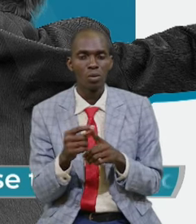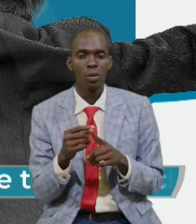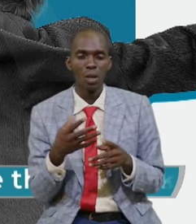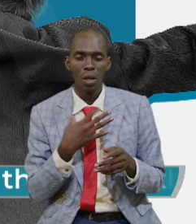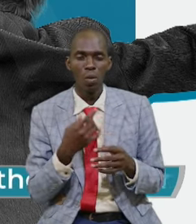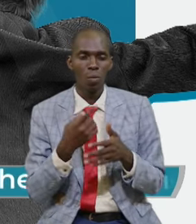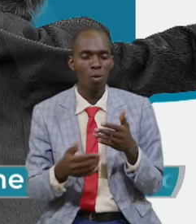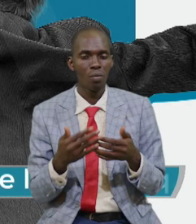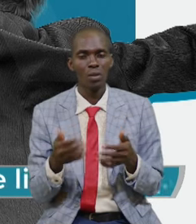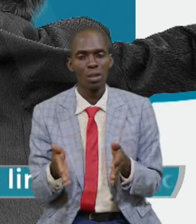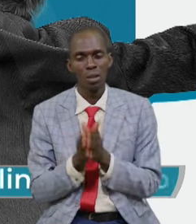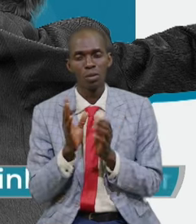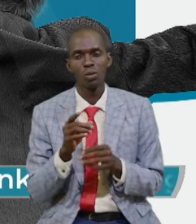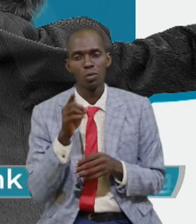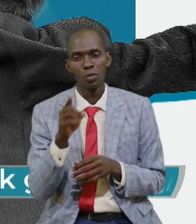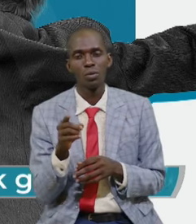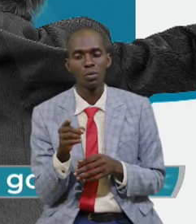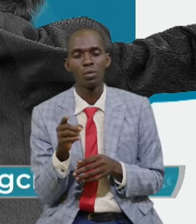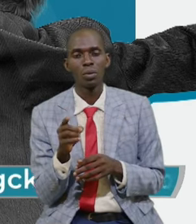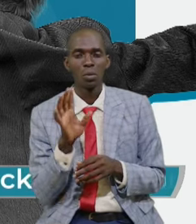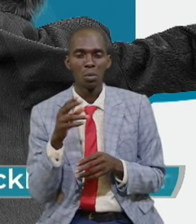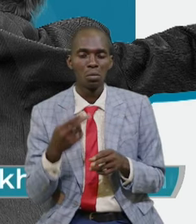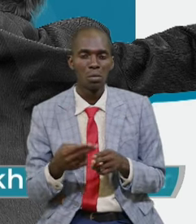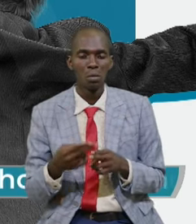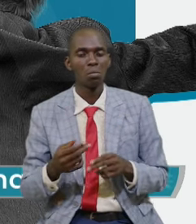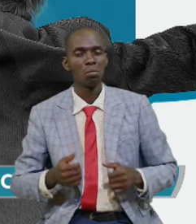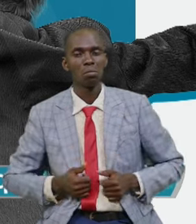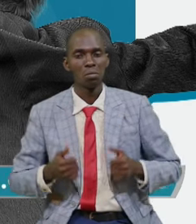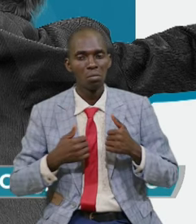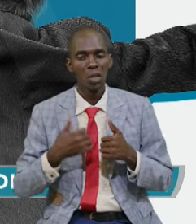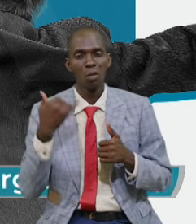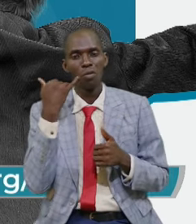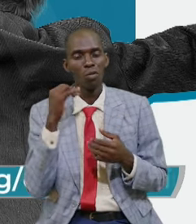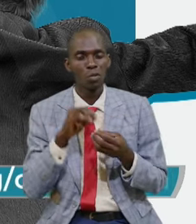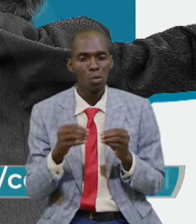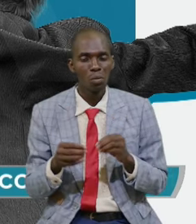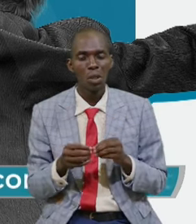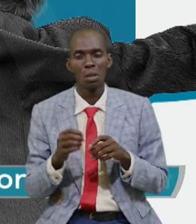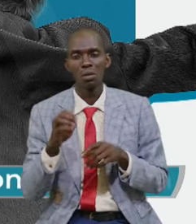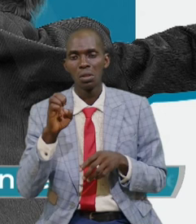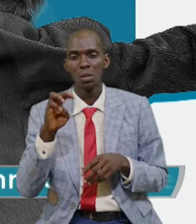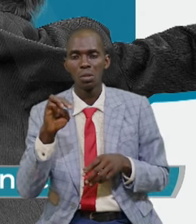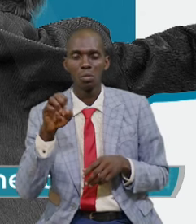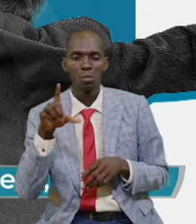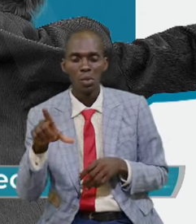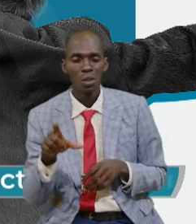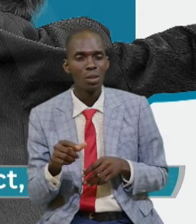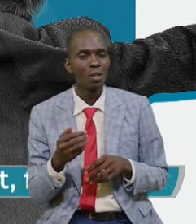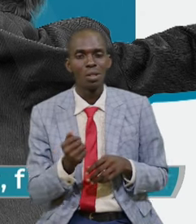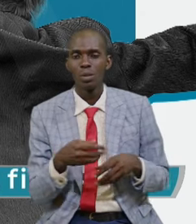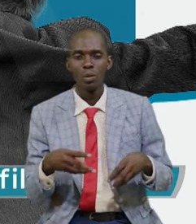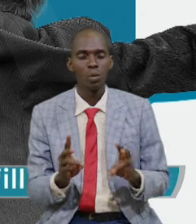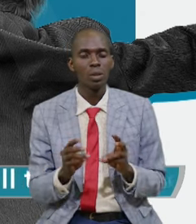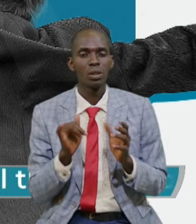details that they require from you that will help you and also help